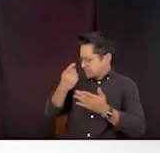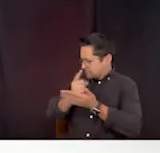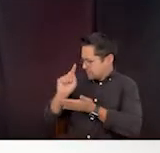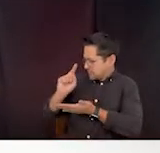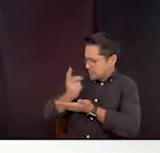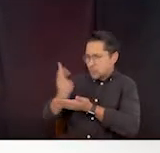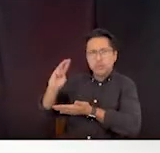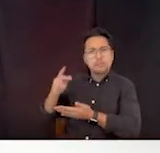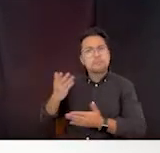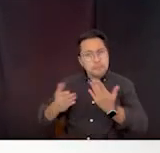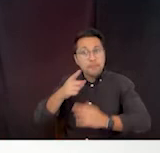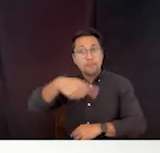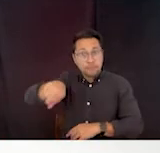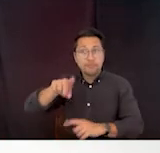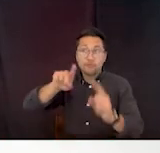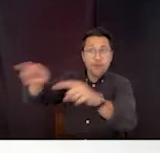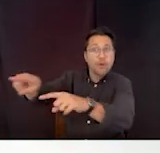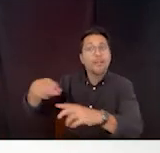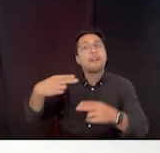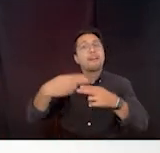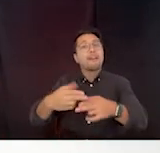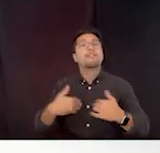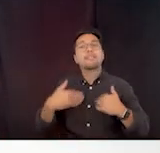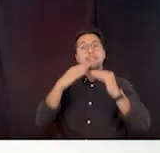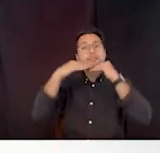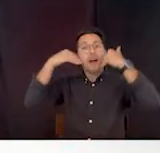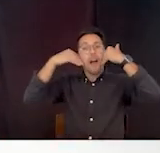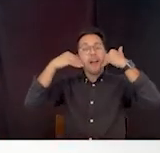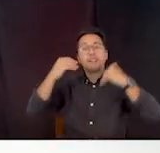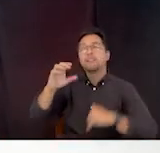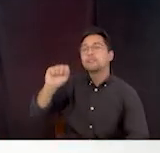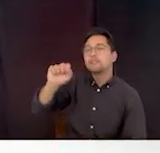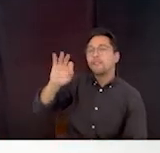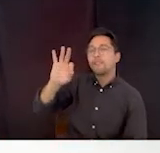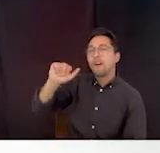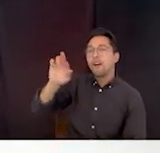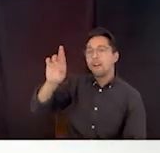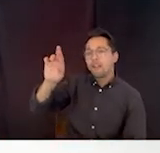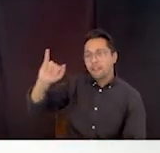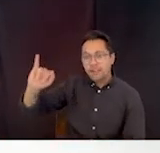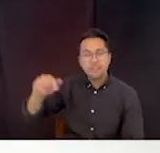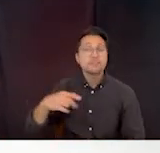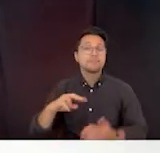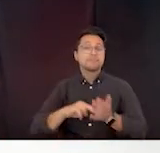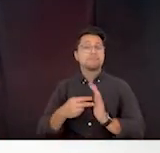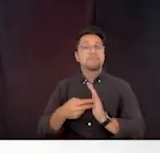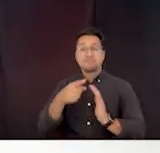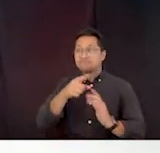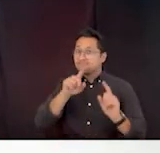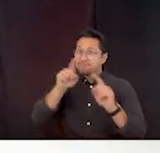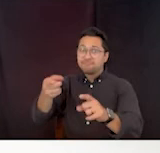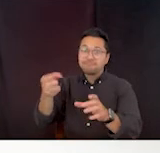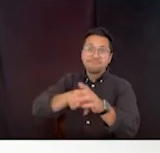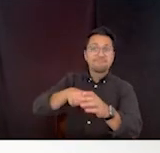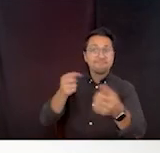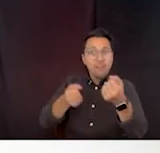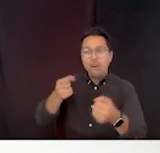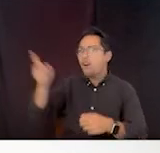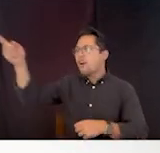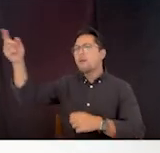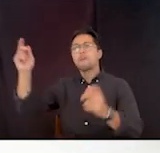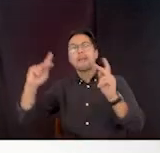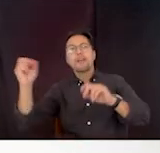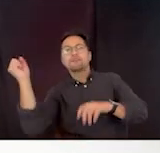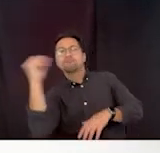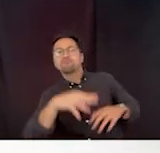of you attended it, they did something called the Smile Safari. So it was where you had your family in your car and they tossed in water bottles